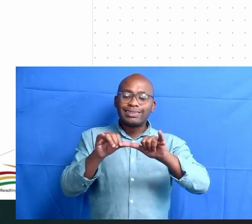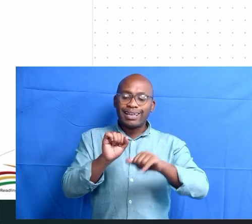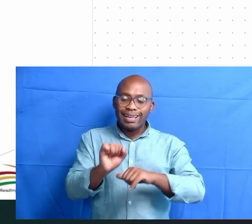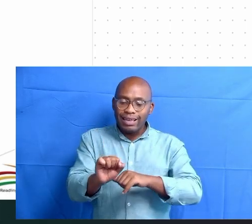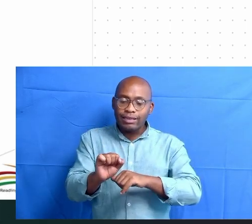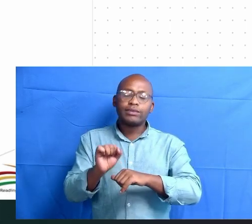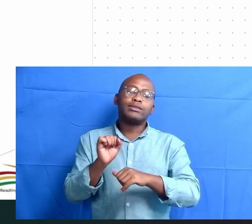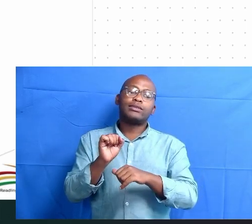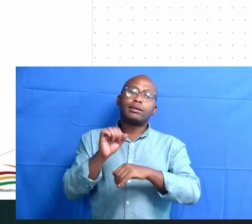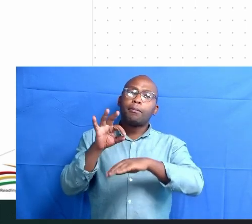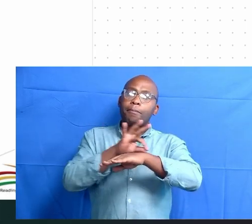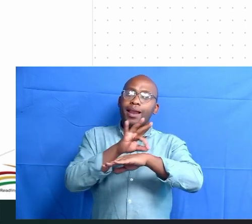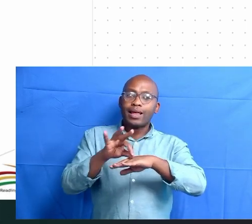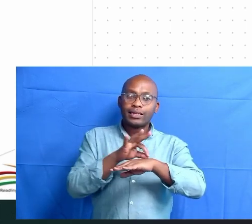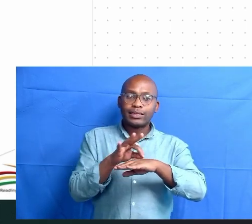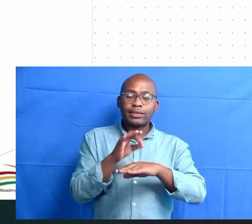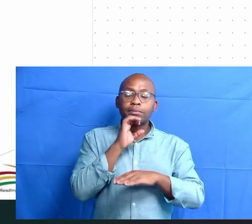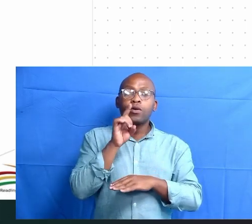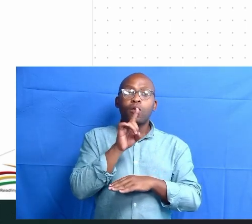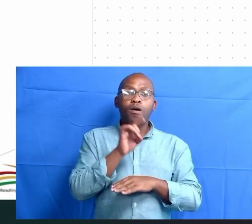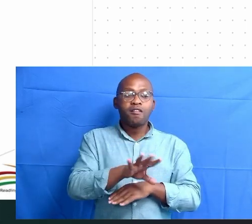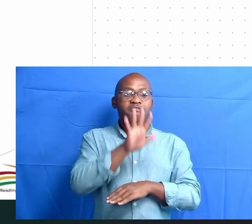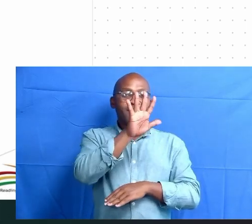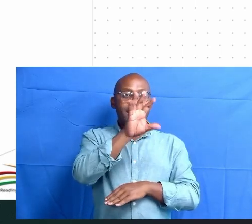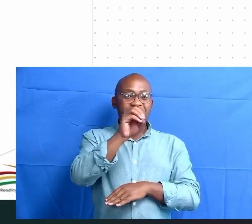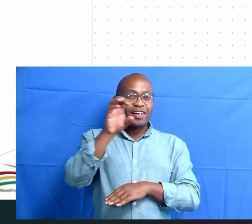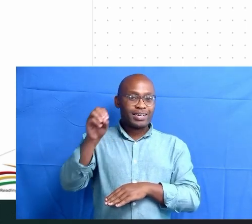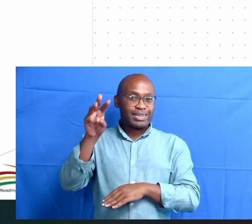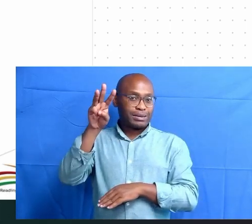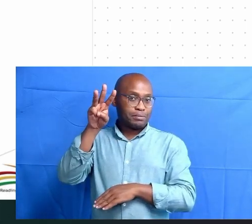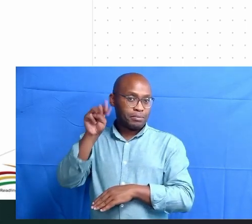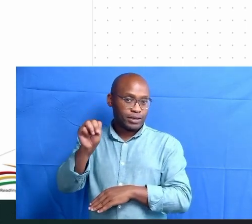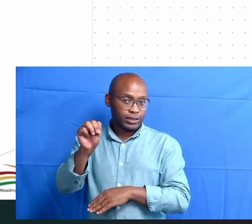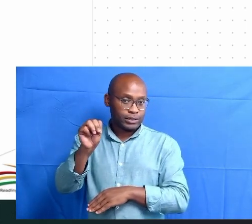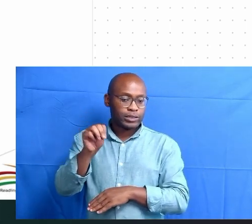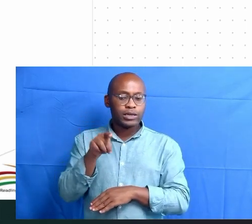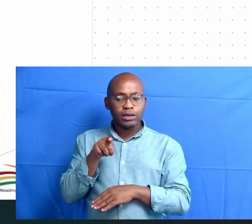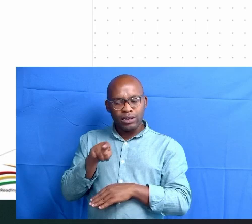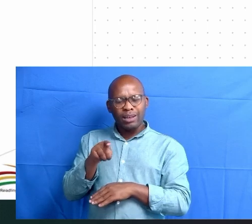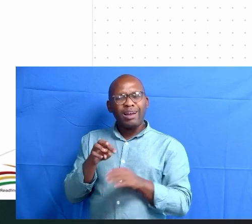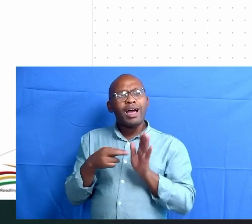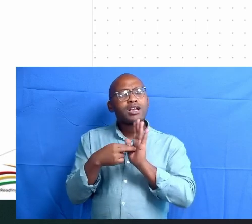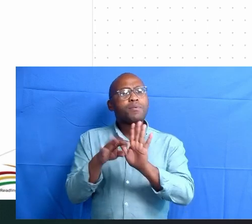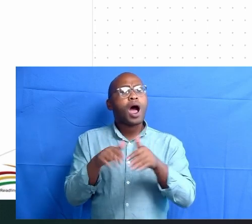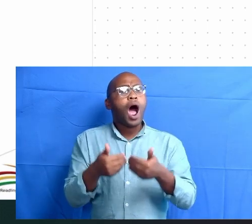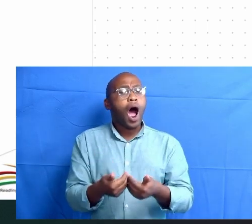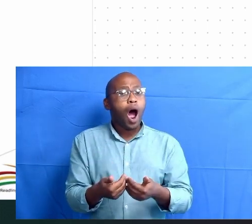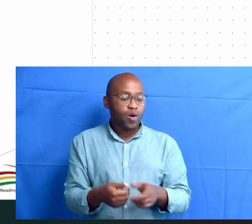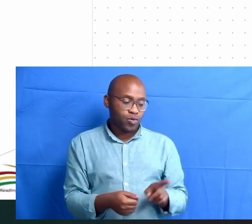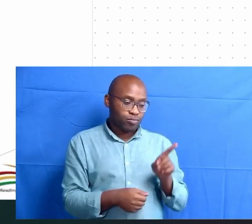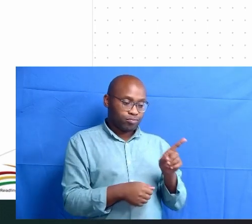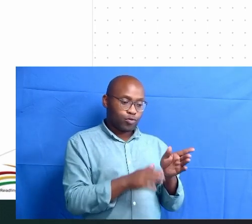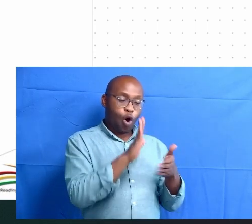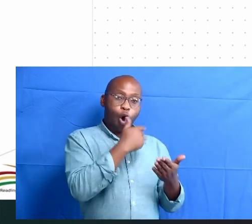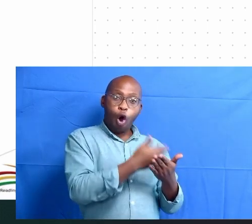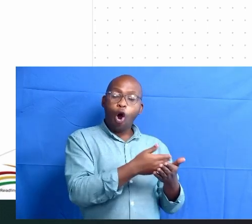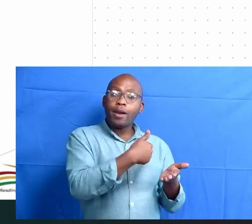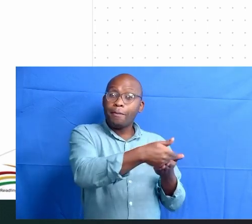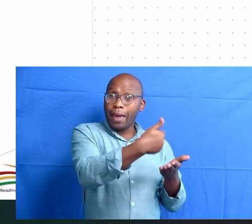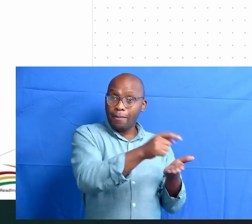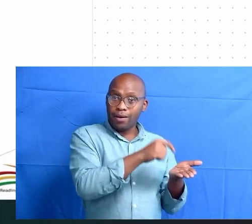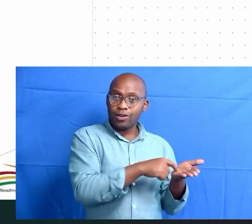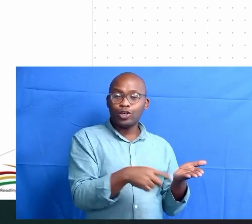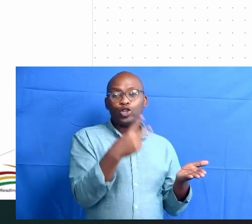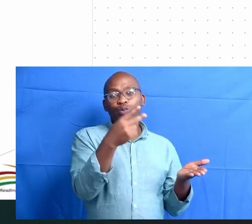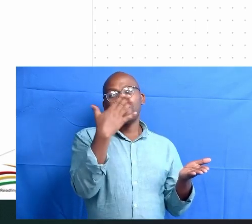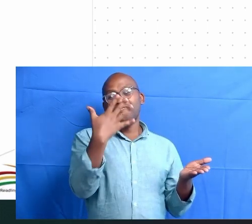plane, now it's 500 meters and is being represented by 25